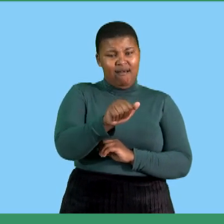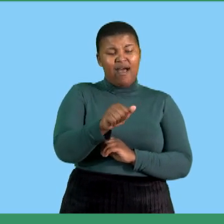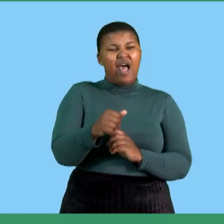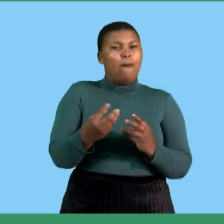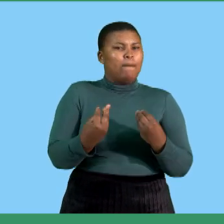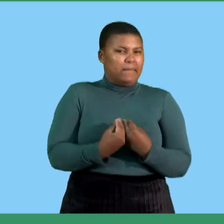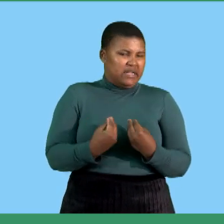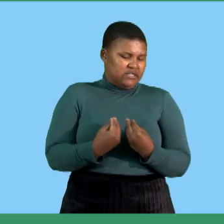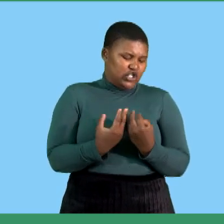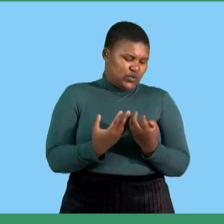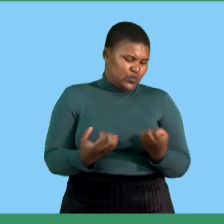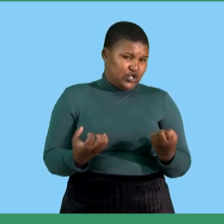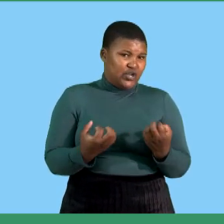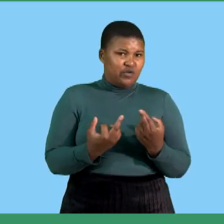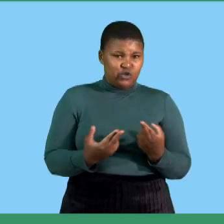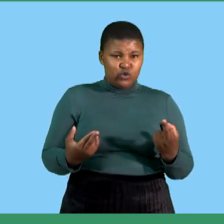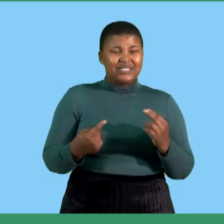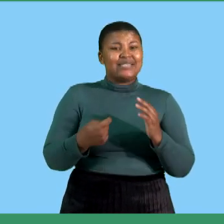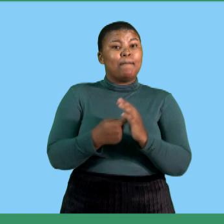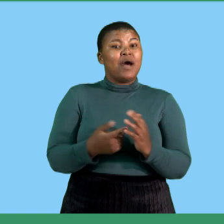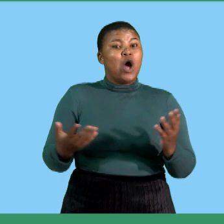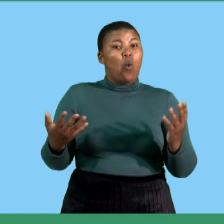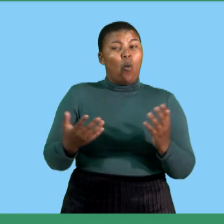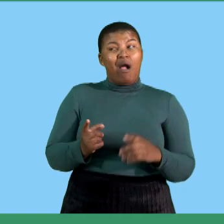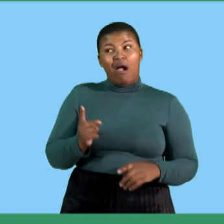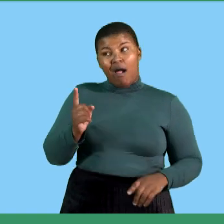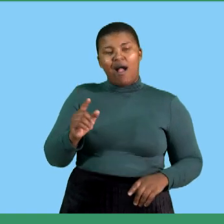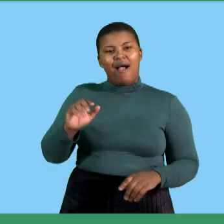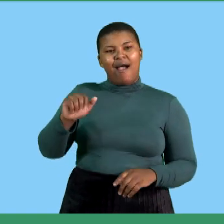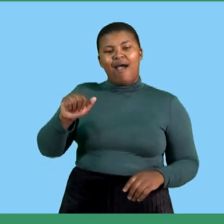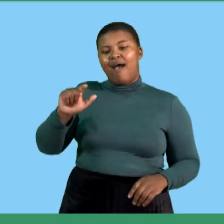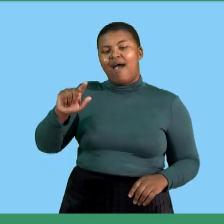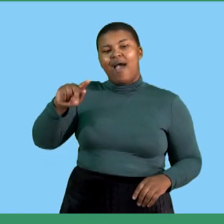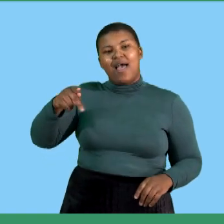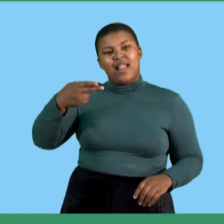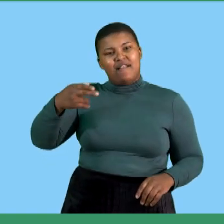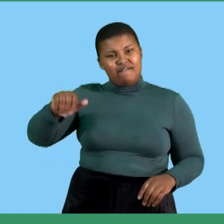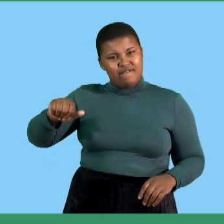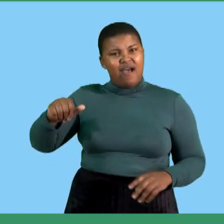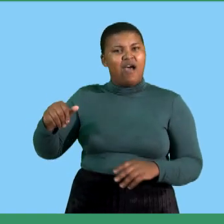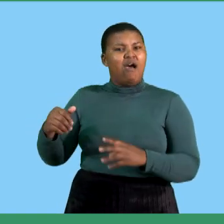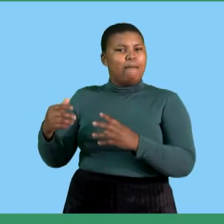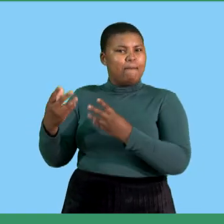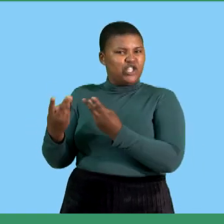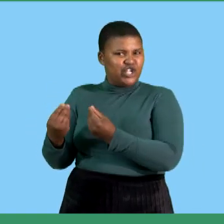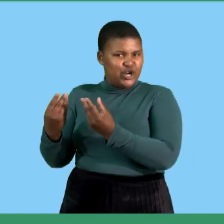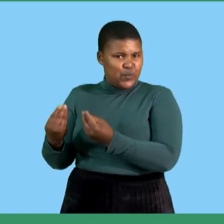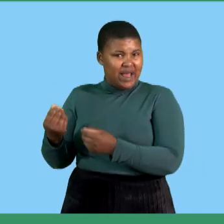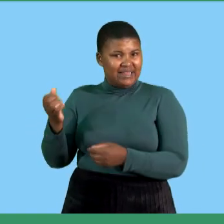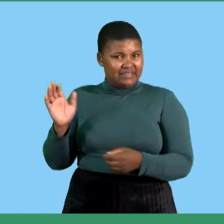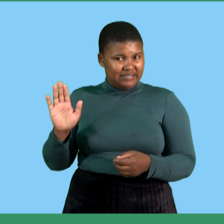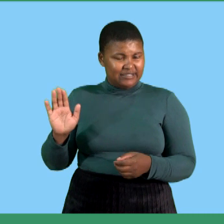clue, from Alpha Materials. So out of this statement, we can then conclude that